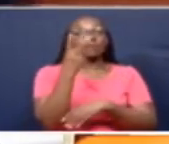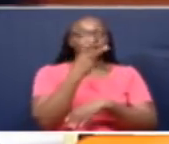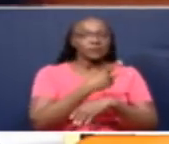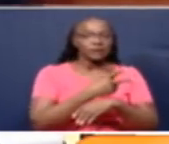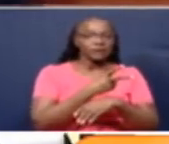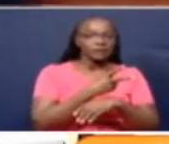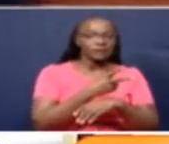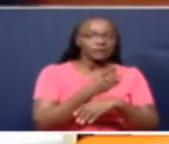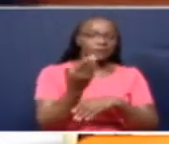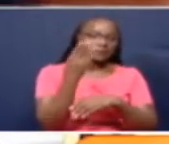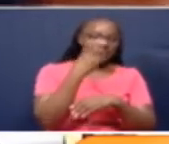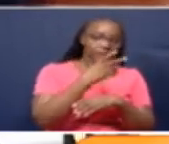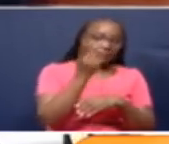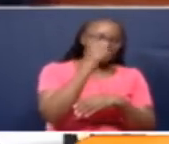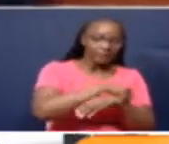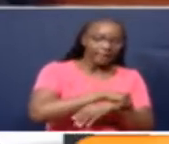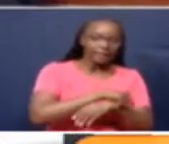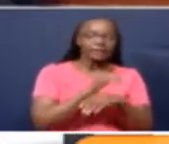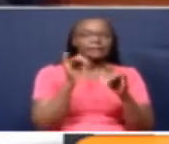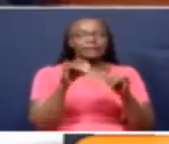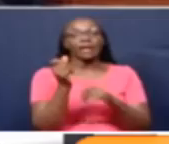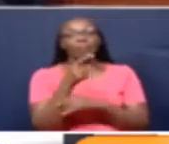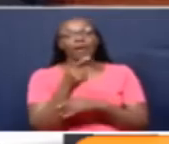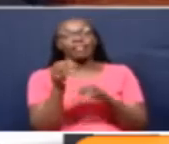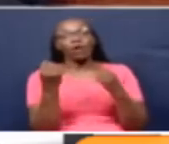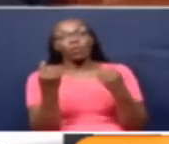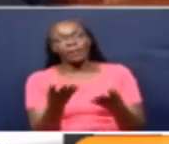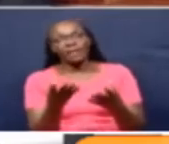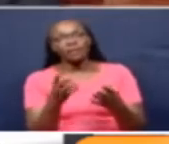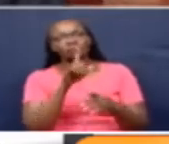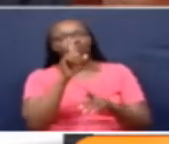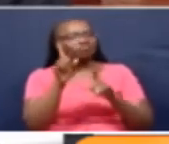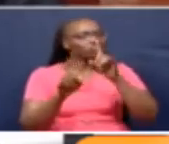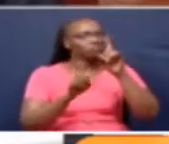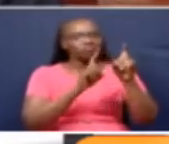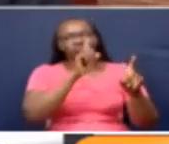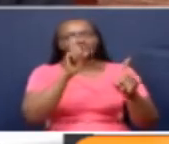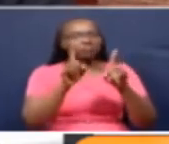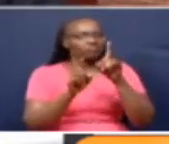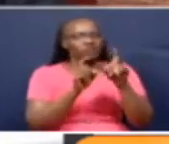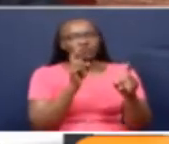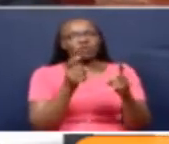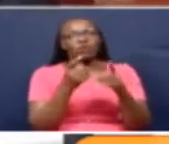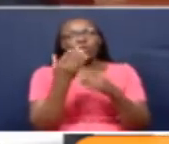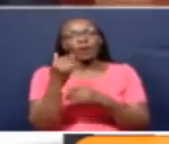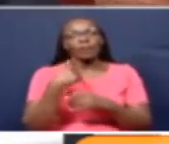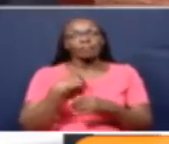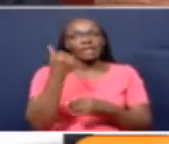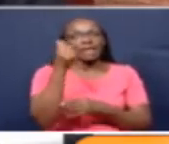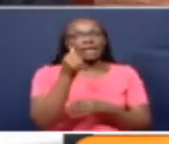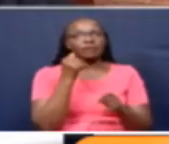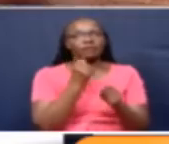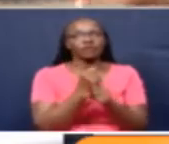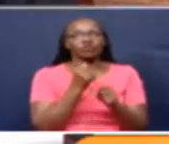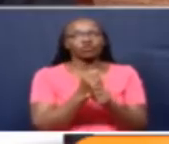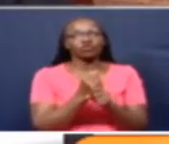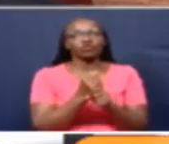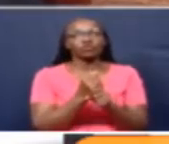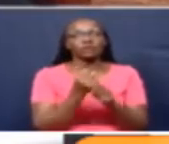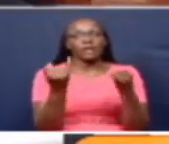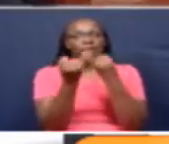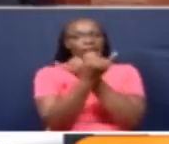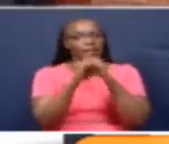so, you know, say I'm staying for 3 months. Because I'd never done the dependence pass.